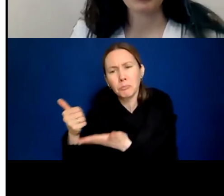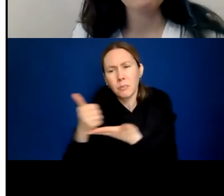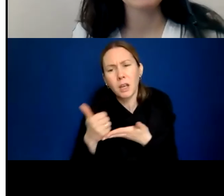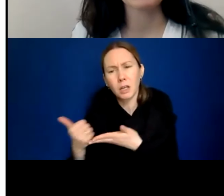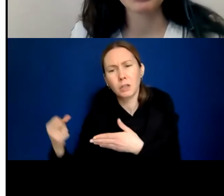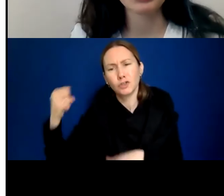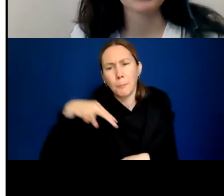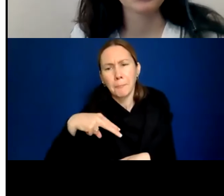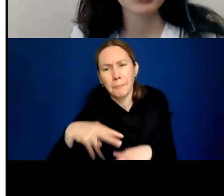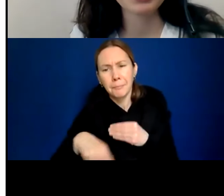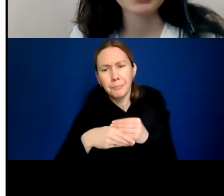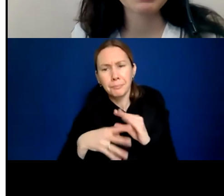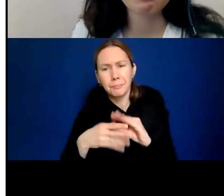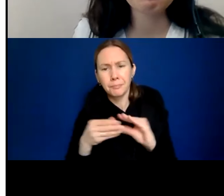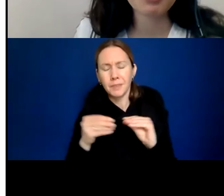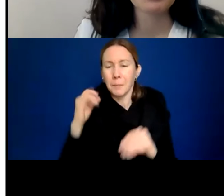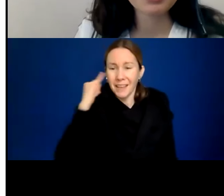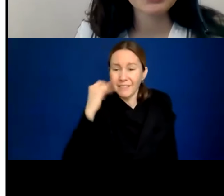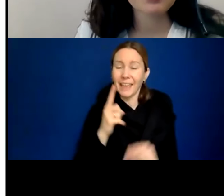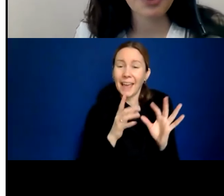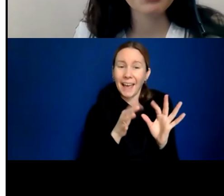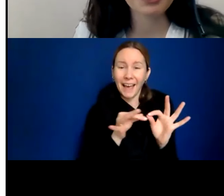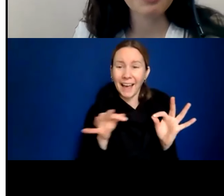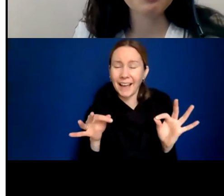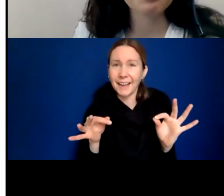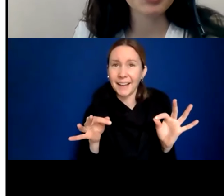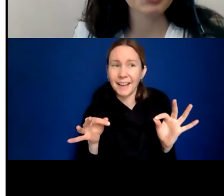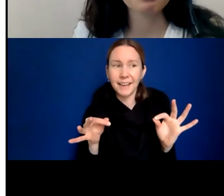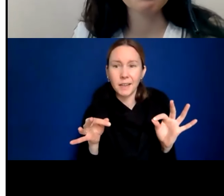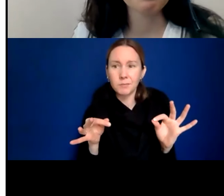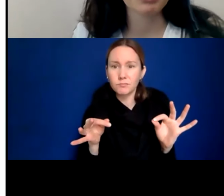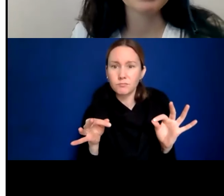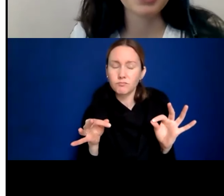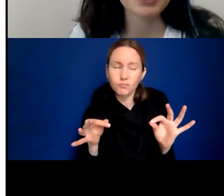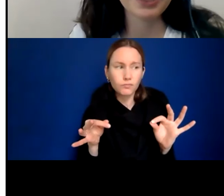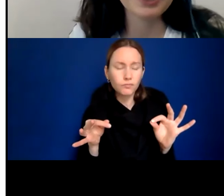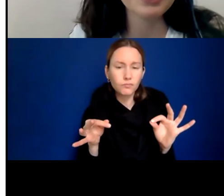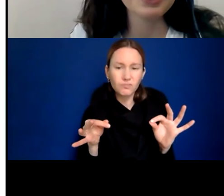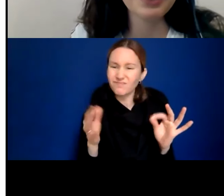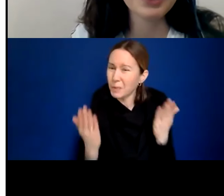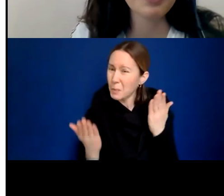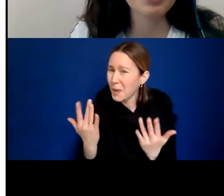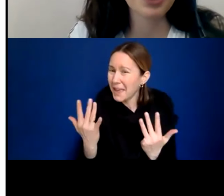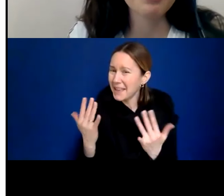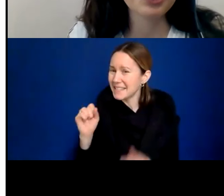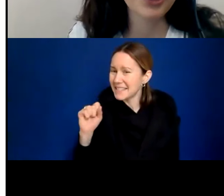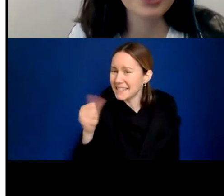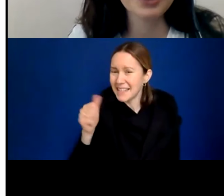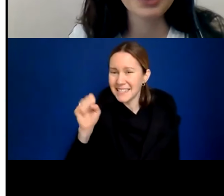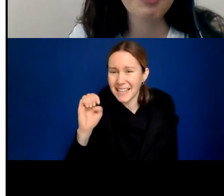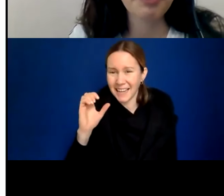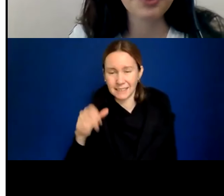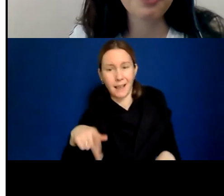you know, calmly in the middle of their sentence, give about, maybe 10 seconds, give them some time to